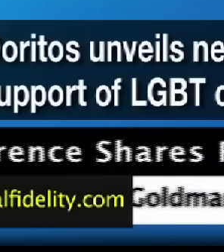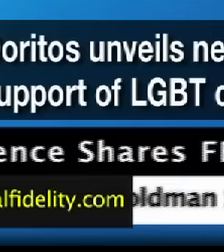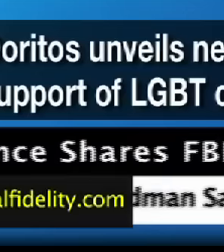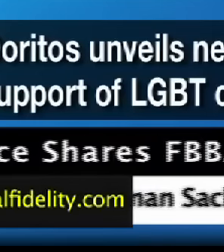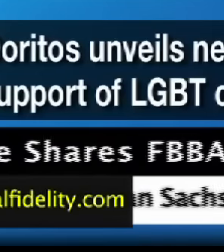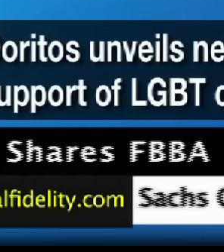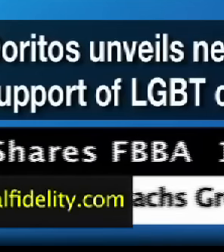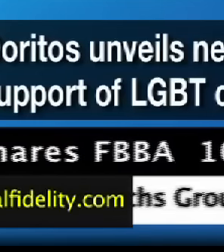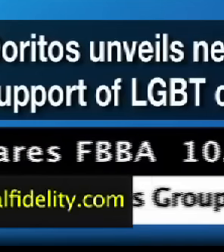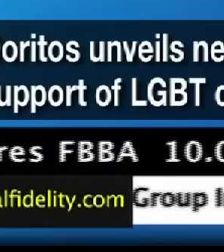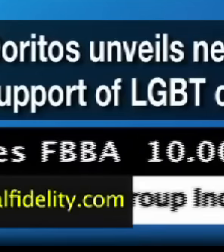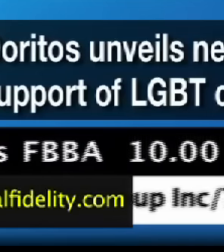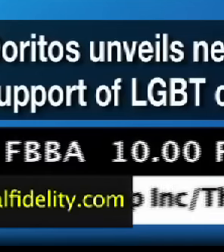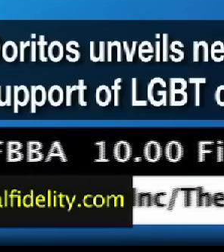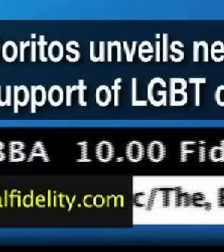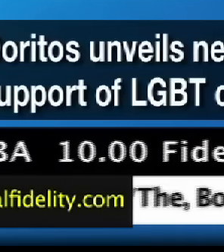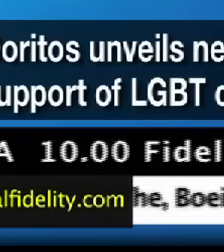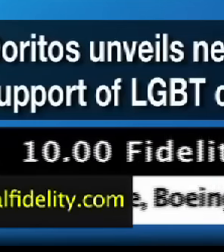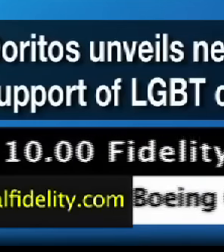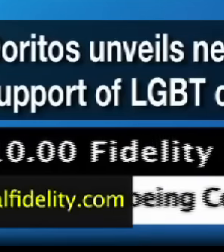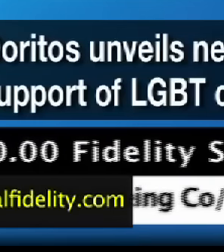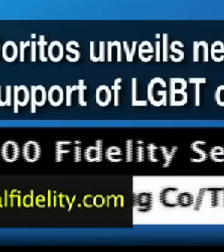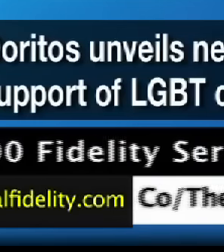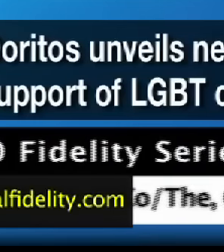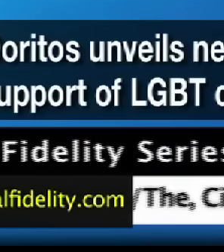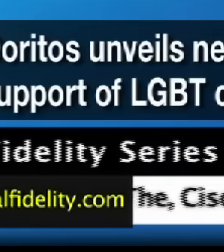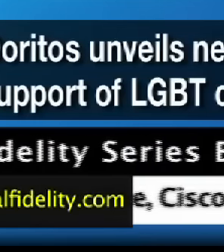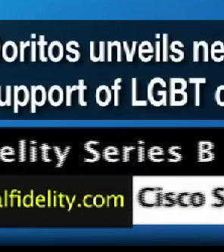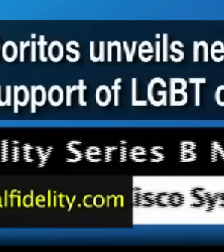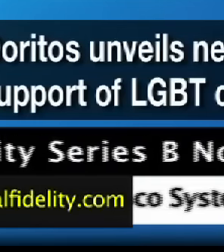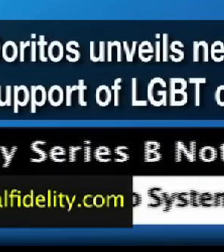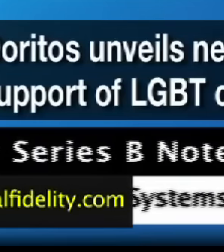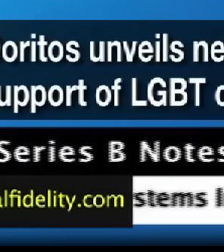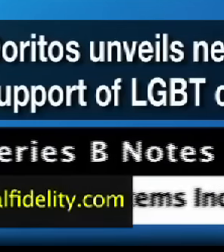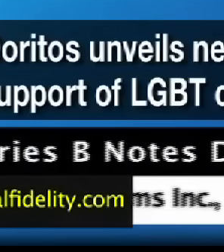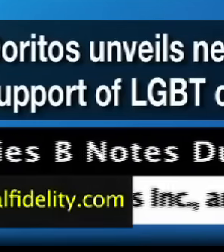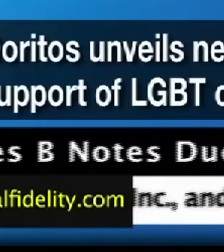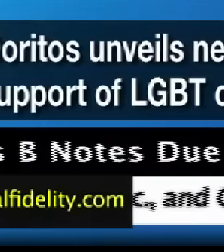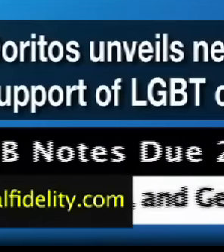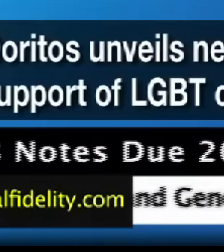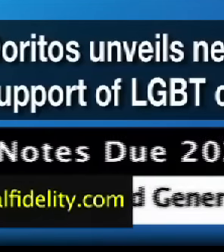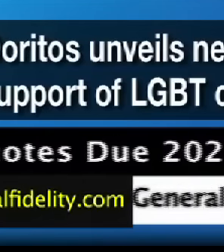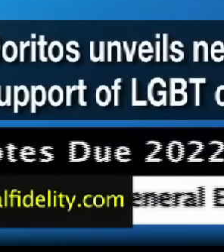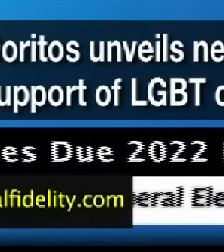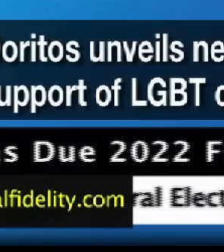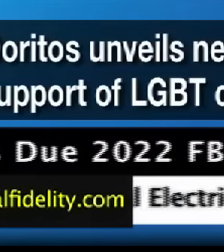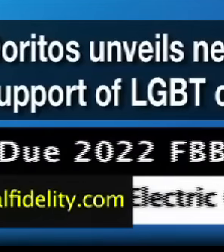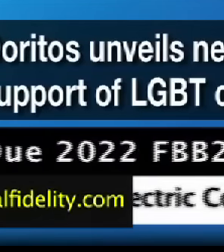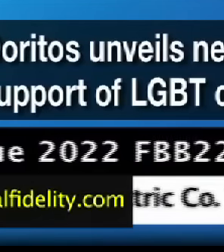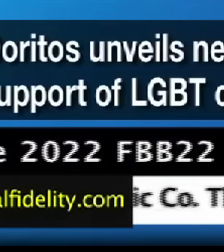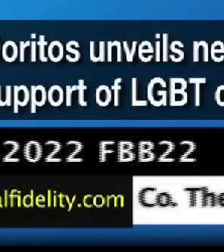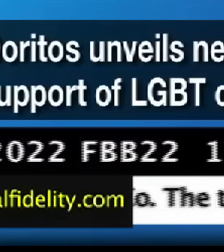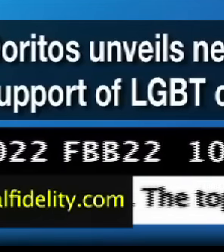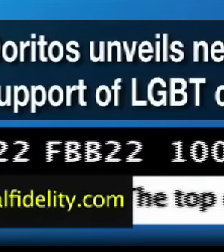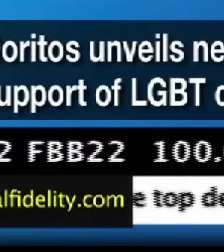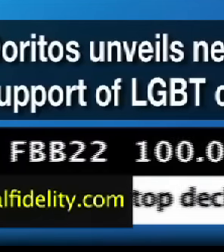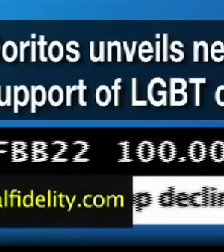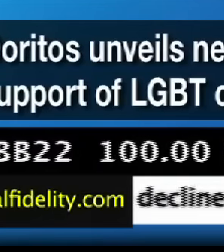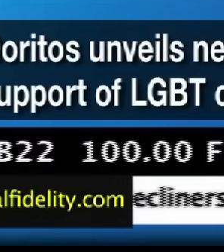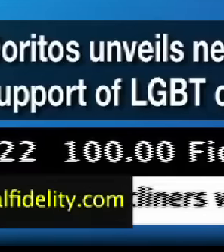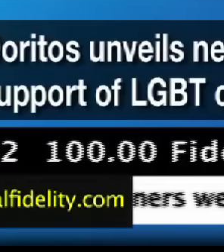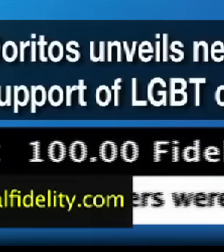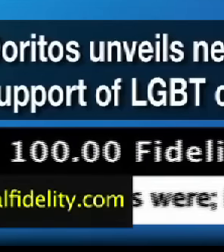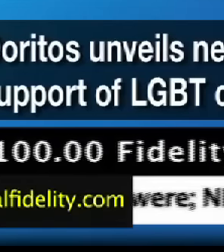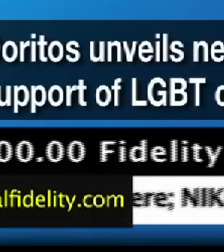is reporting that the Doritos Rainbows packages will only be available online for a limited time, and in order to get a bag,